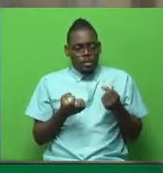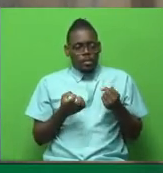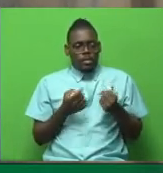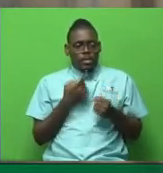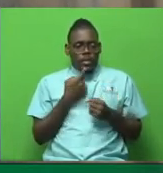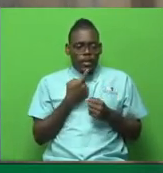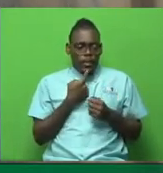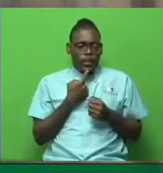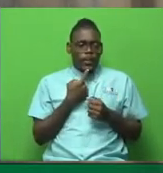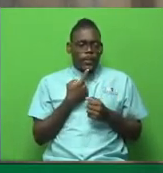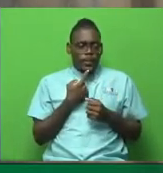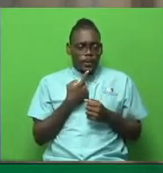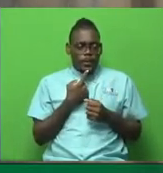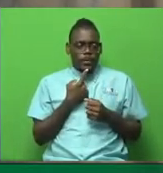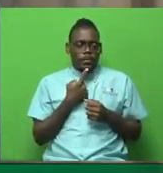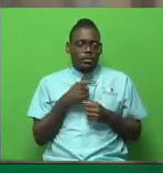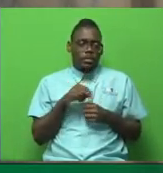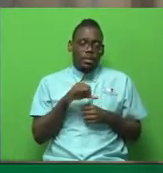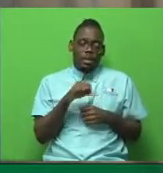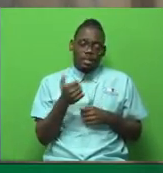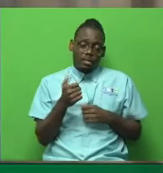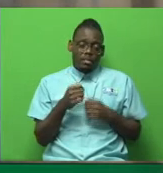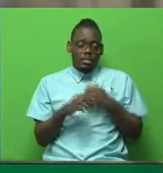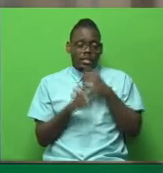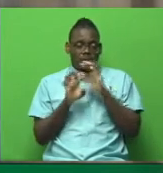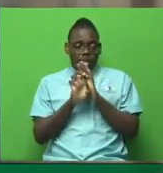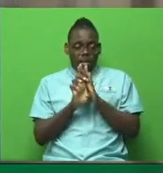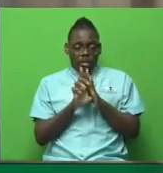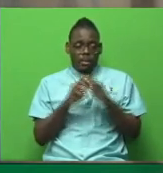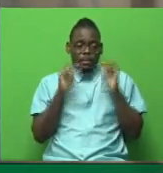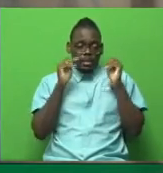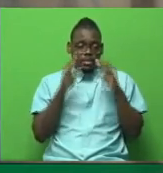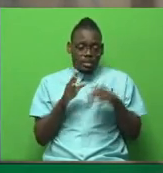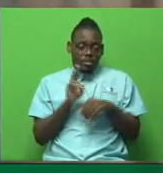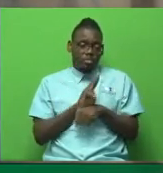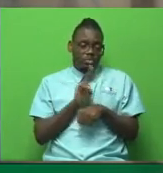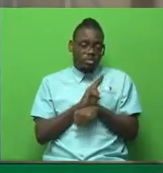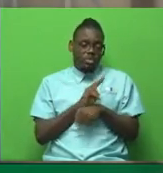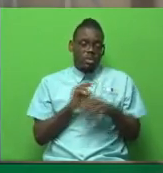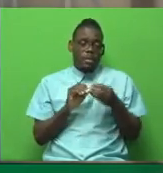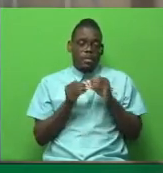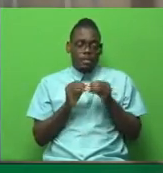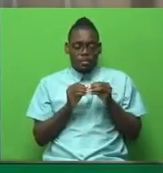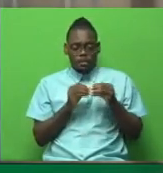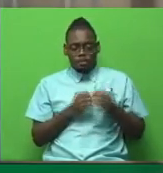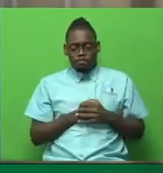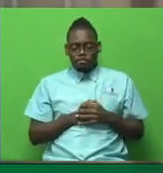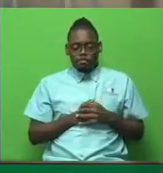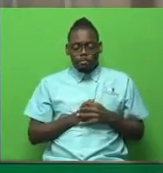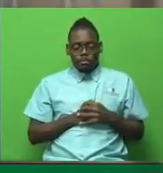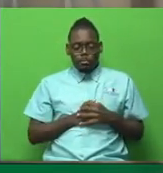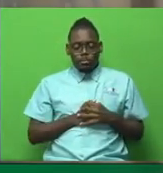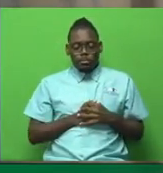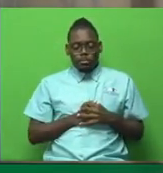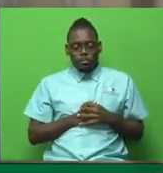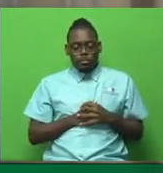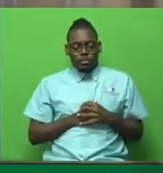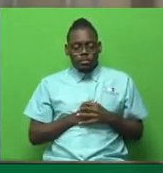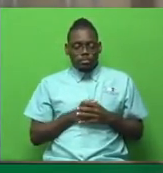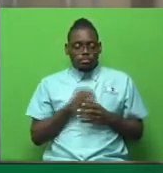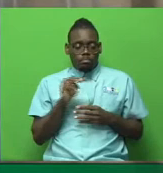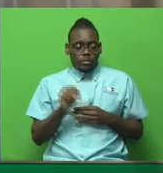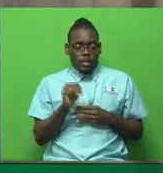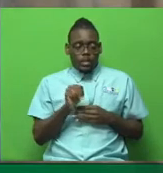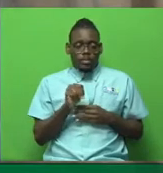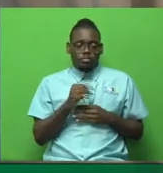Minister's incorrect use of figures in his last budget presentation and I quote myself on Monday this Minister came to the parliament